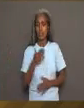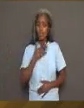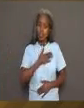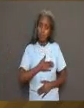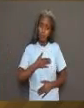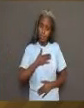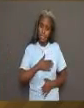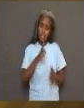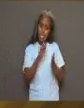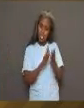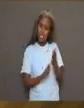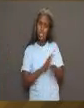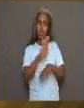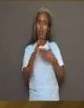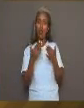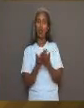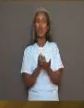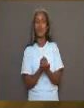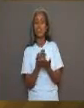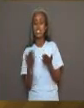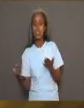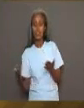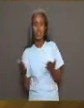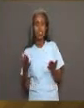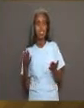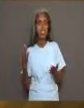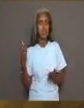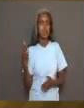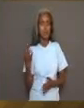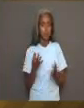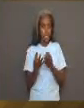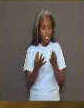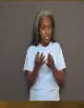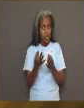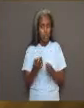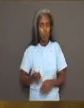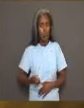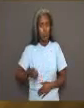Please list all of the events present in tossing a coin